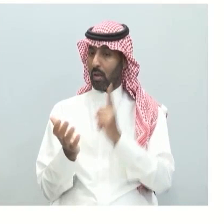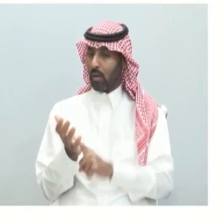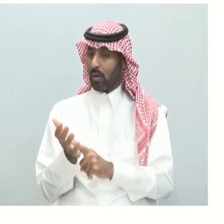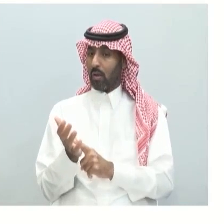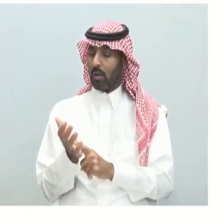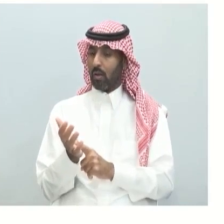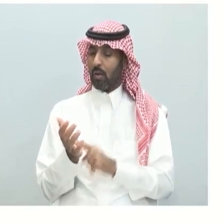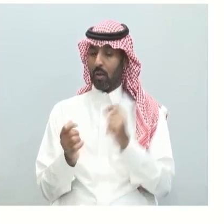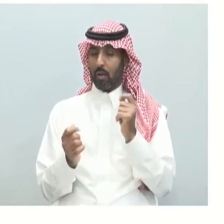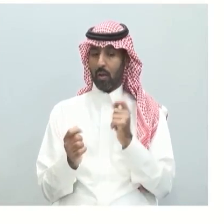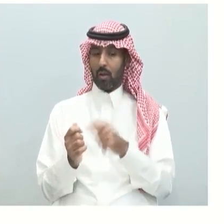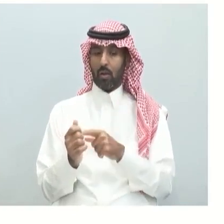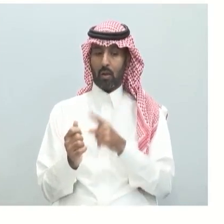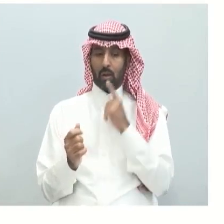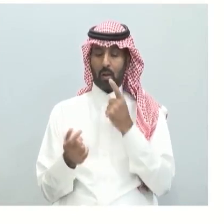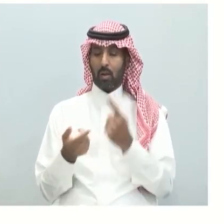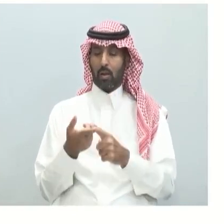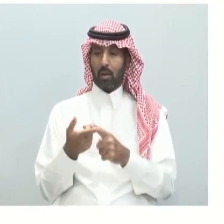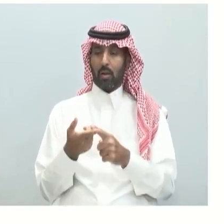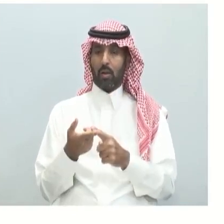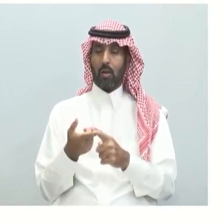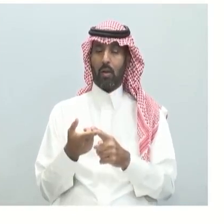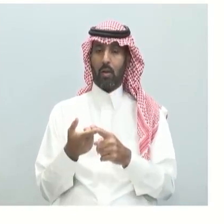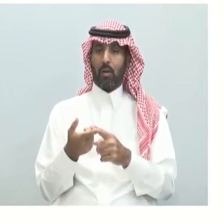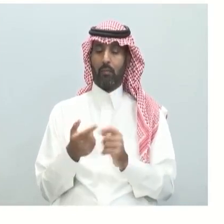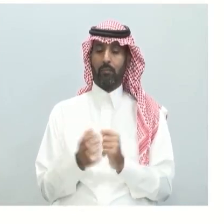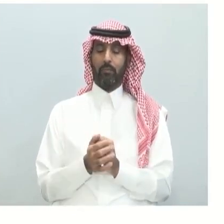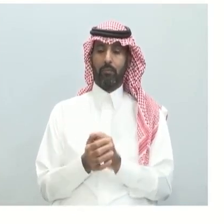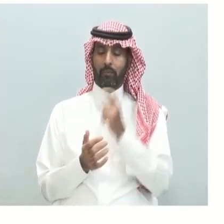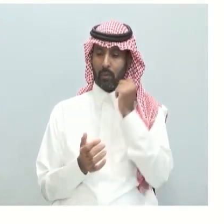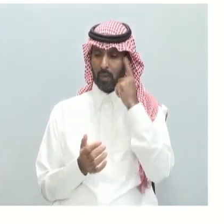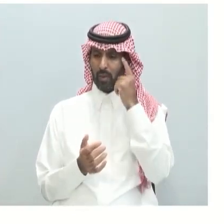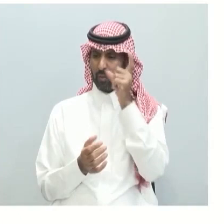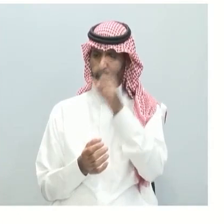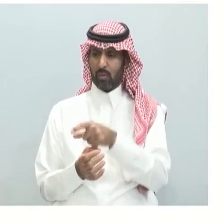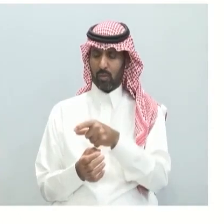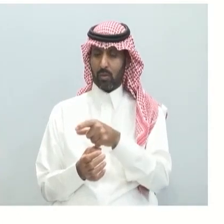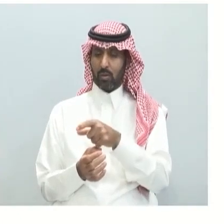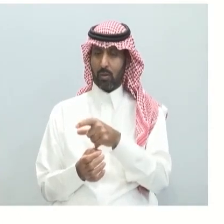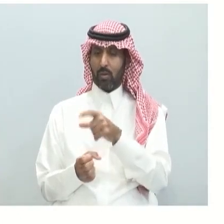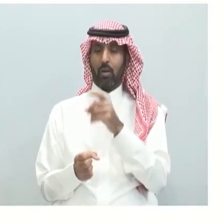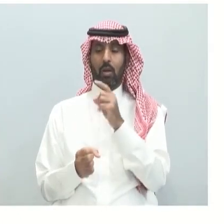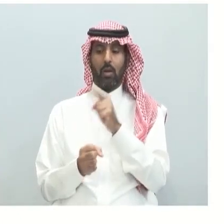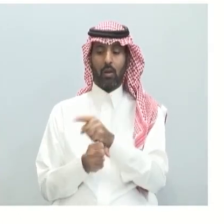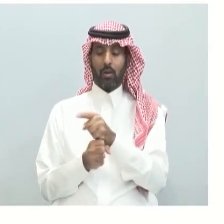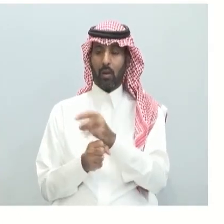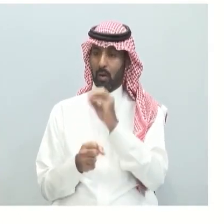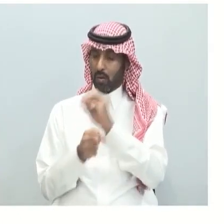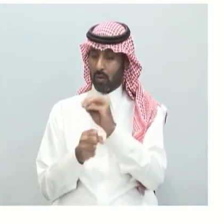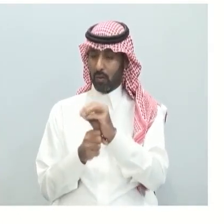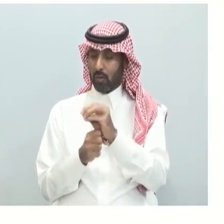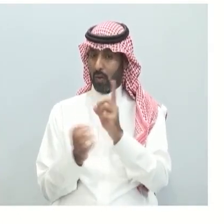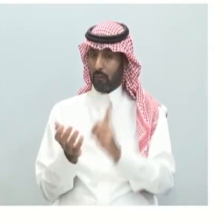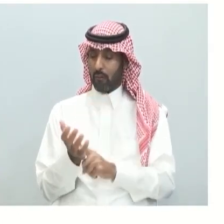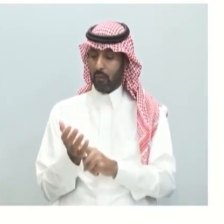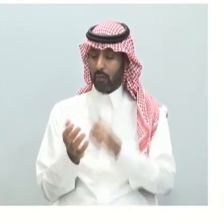in an objective, detached manner. Passive forms are used to present information or facts